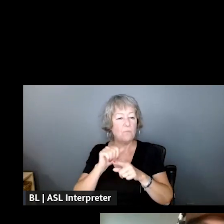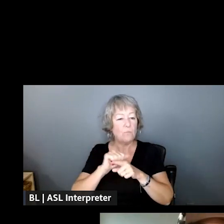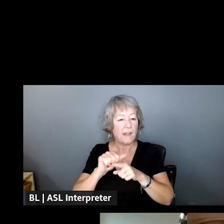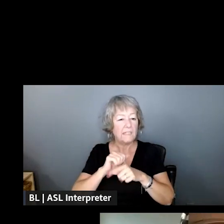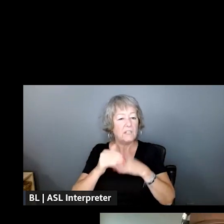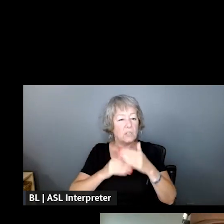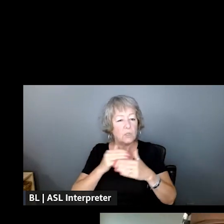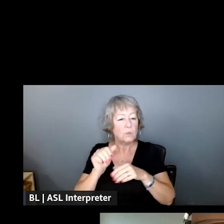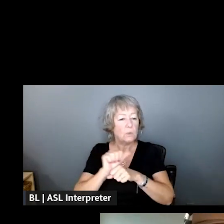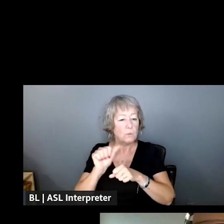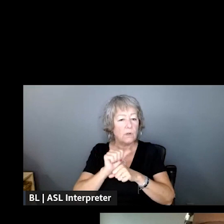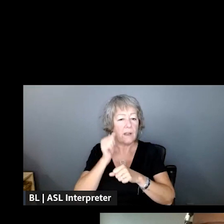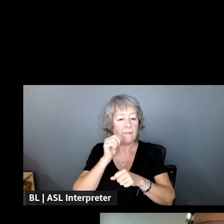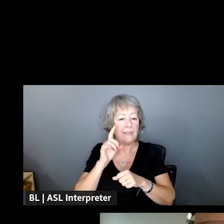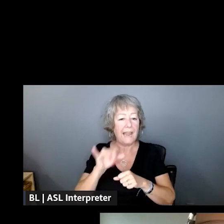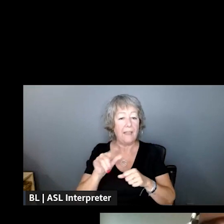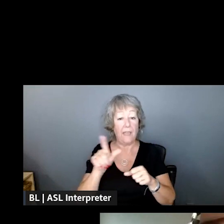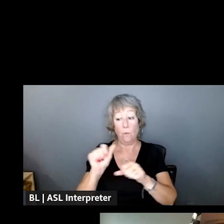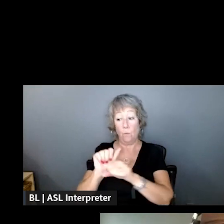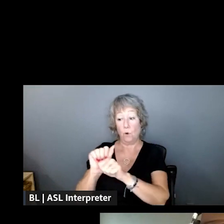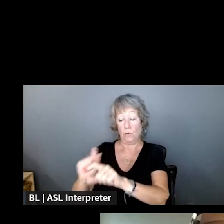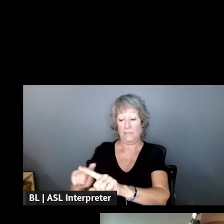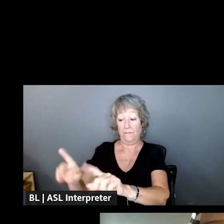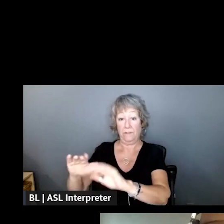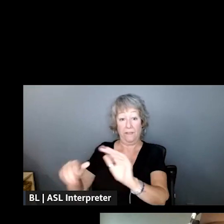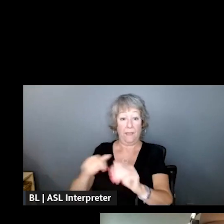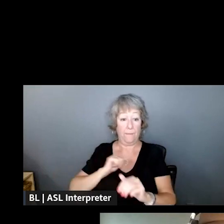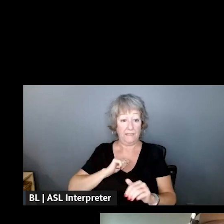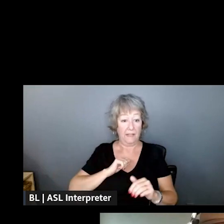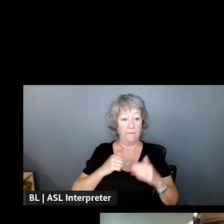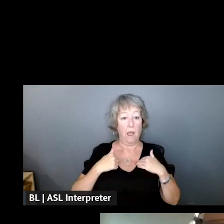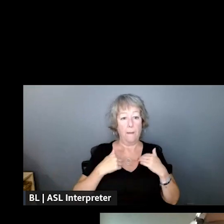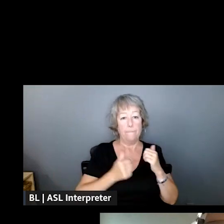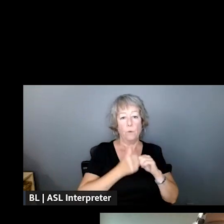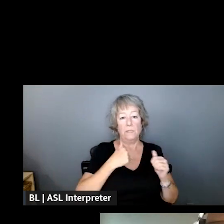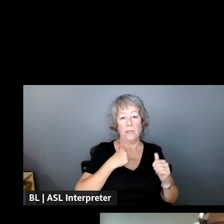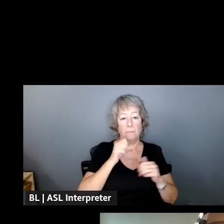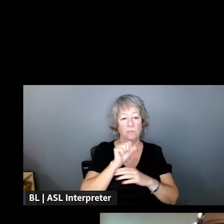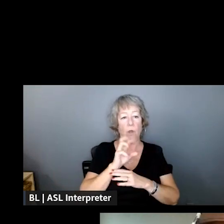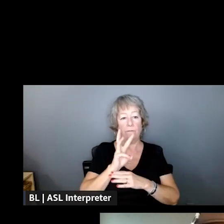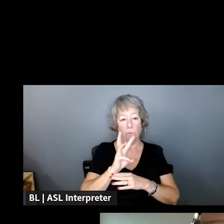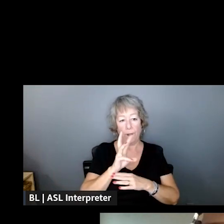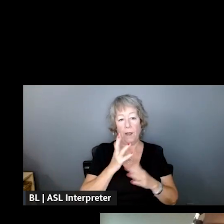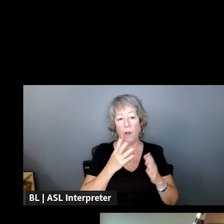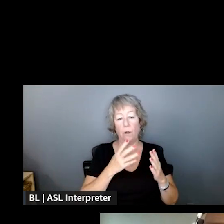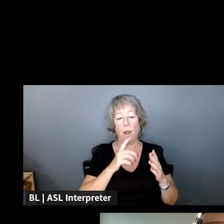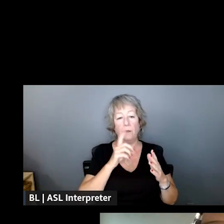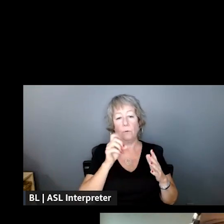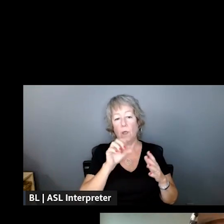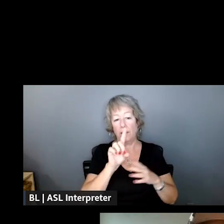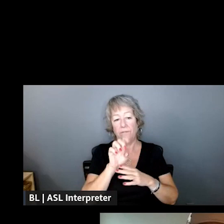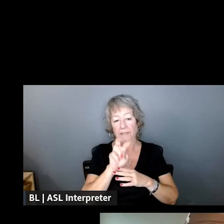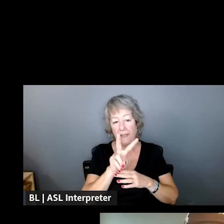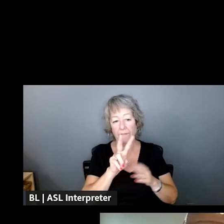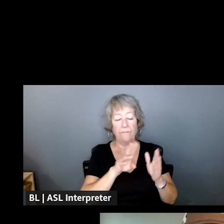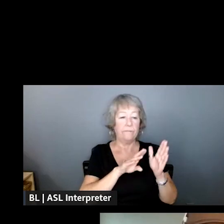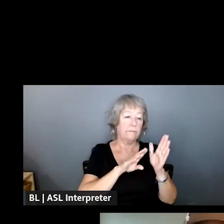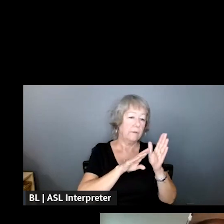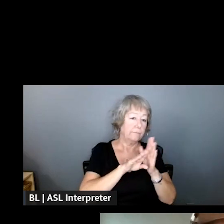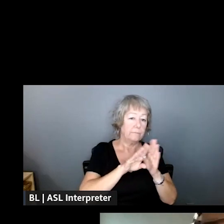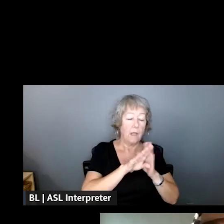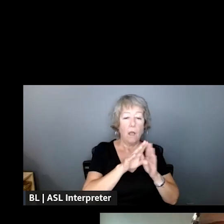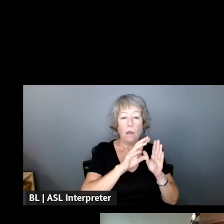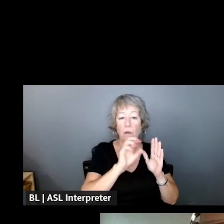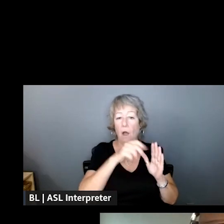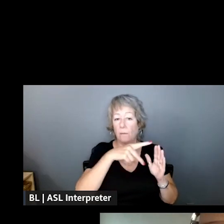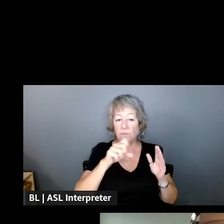they work differently than somebody like me. Like, I'm primarily a software developer, right? So I do a lot of DevOps. I write a lot of code. I'm